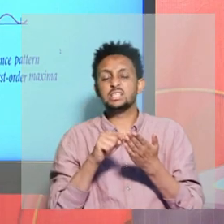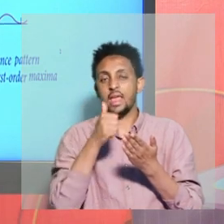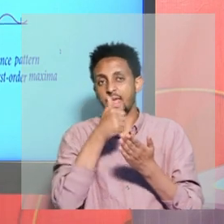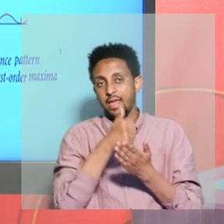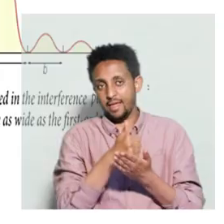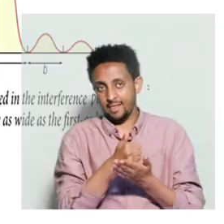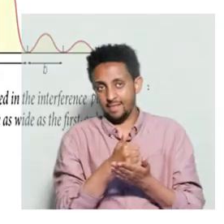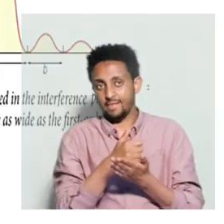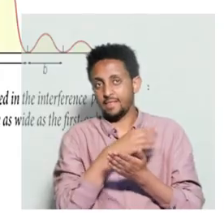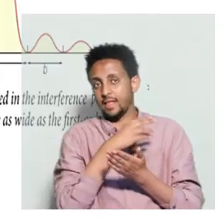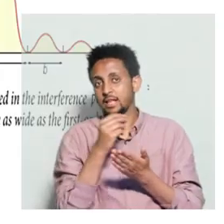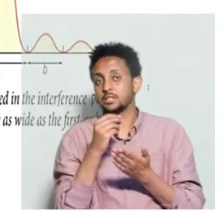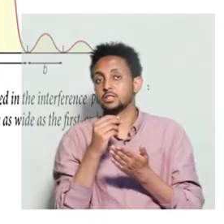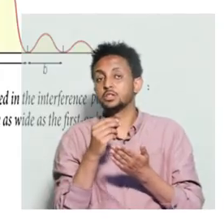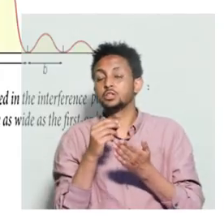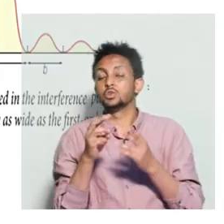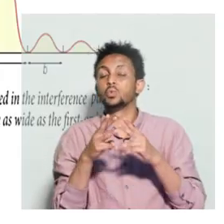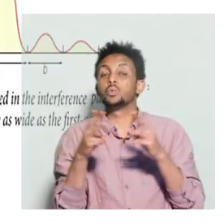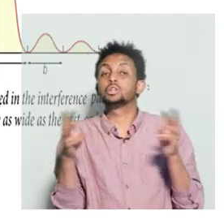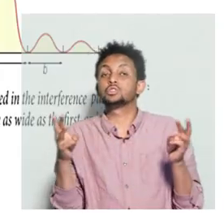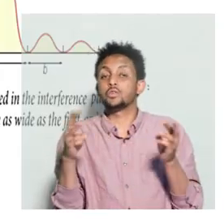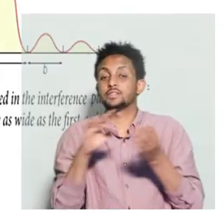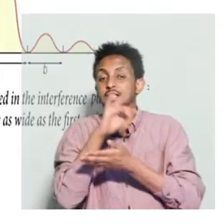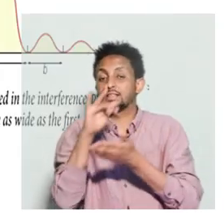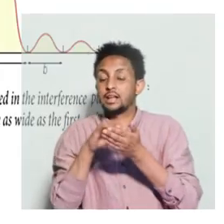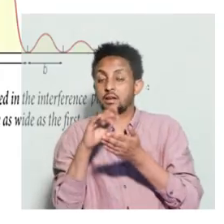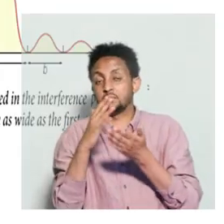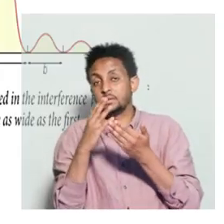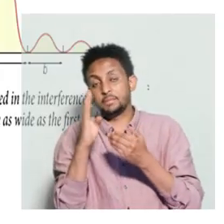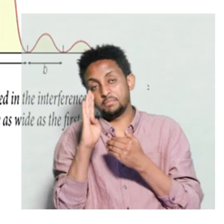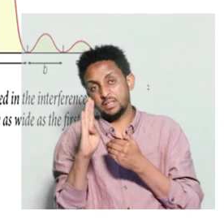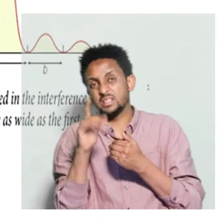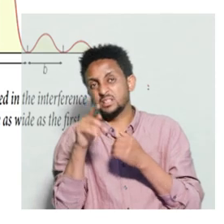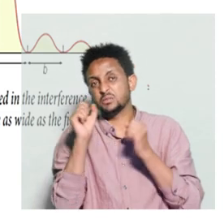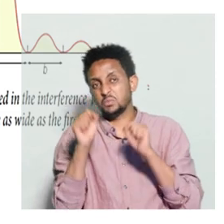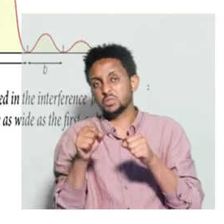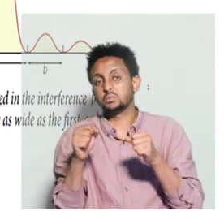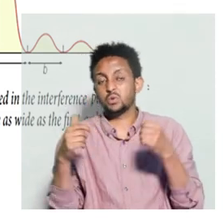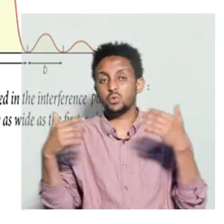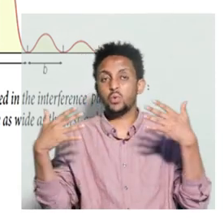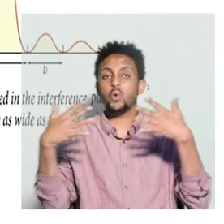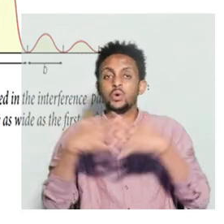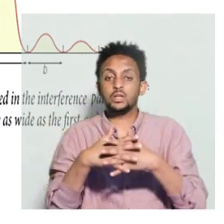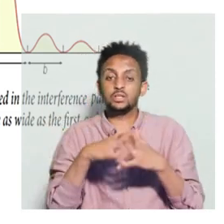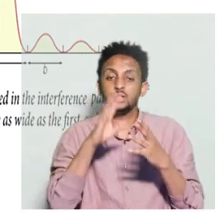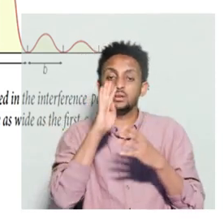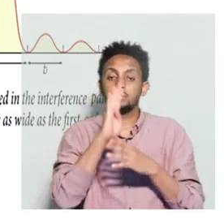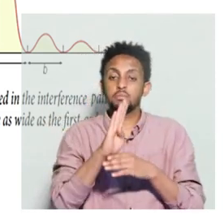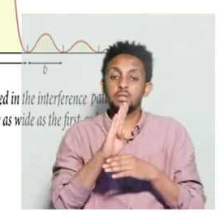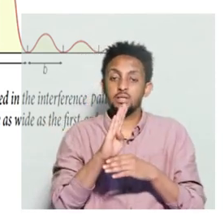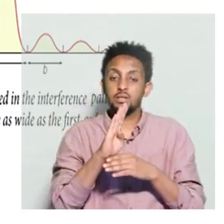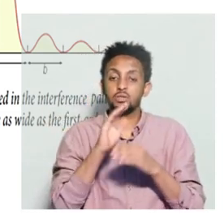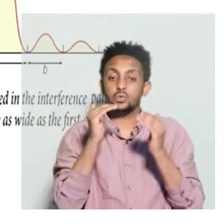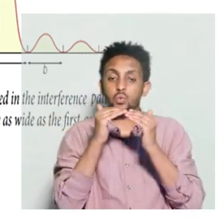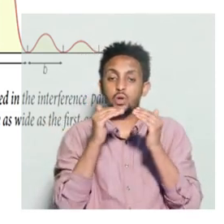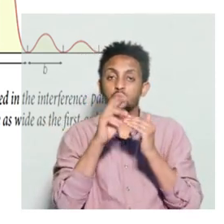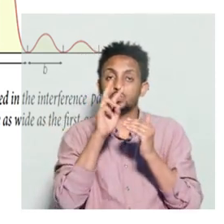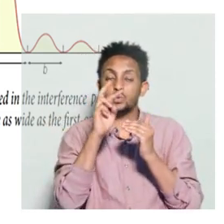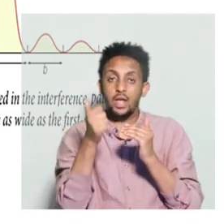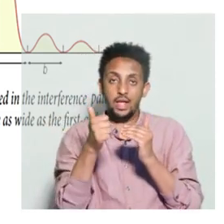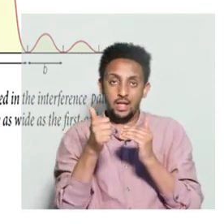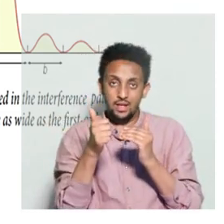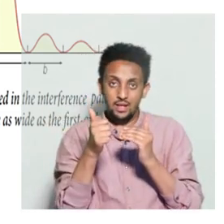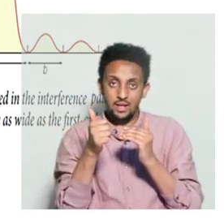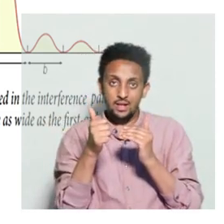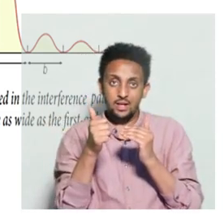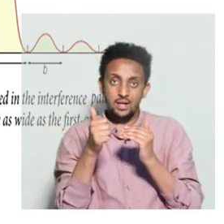is A and width of the central maxima is B. It's possible to correlate B as twice of A.